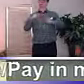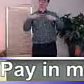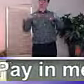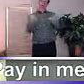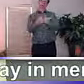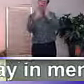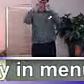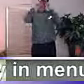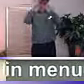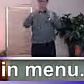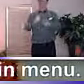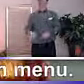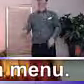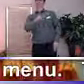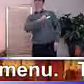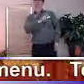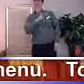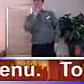that you take your donation.